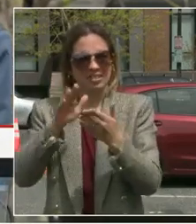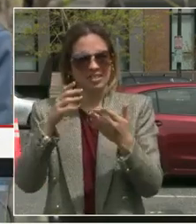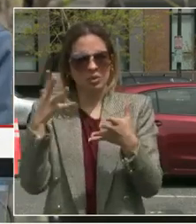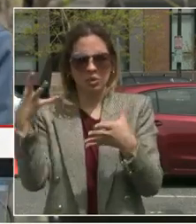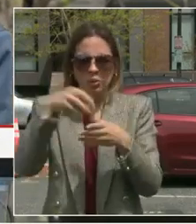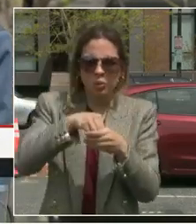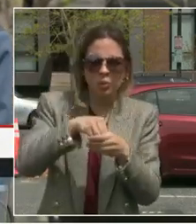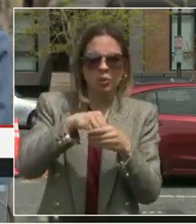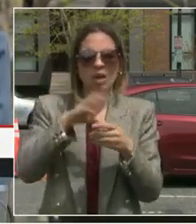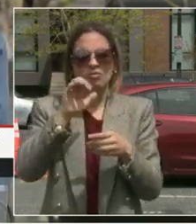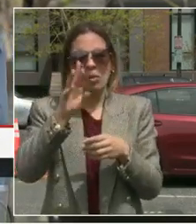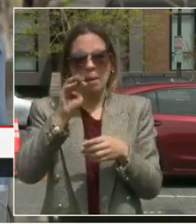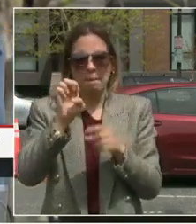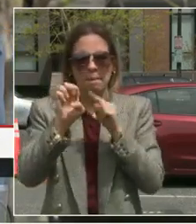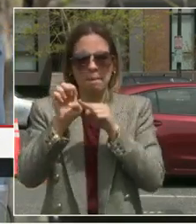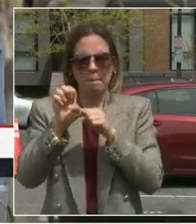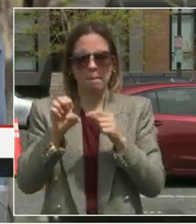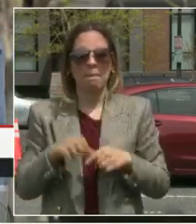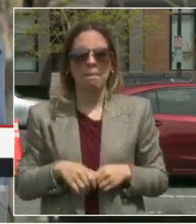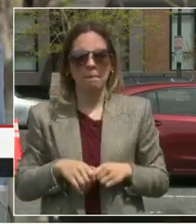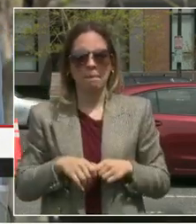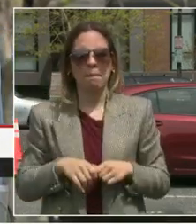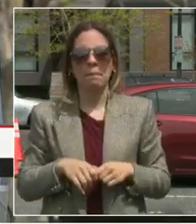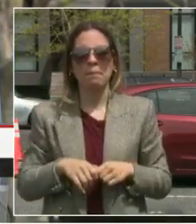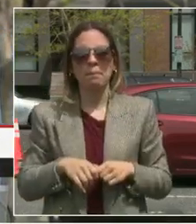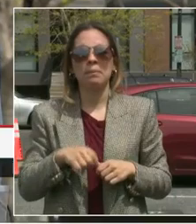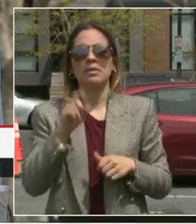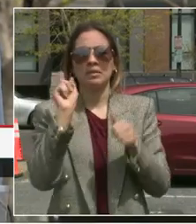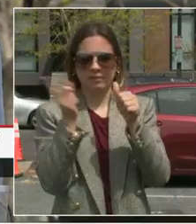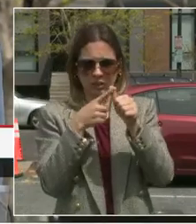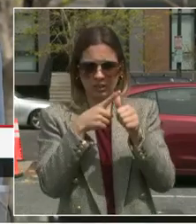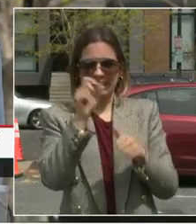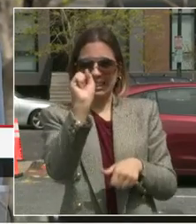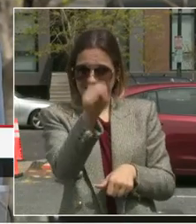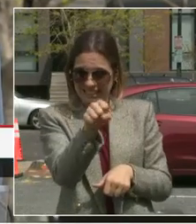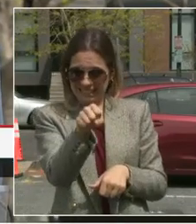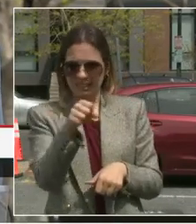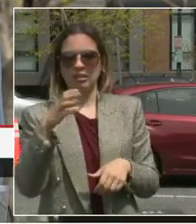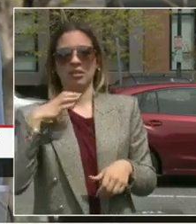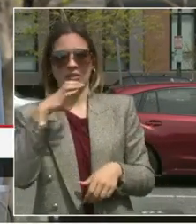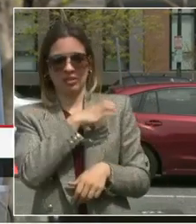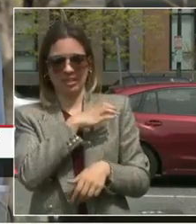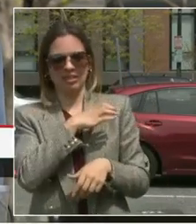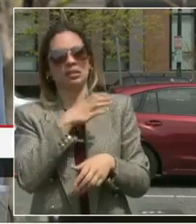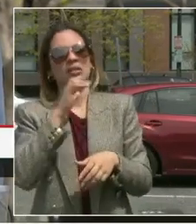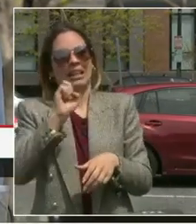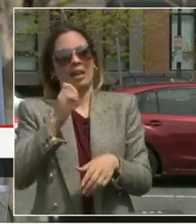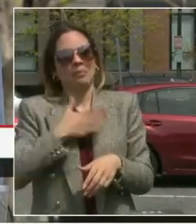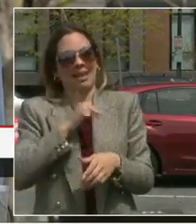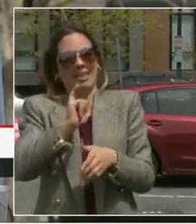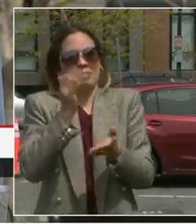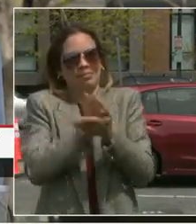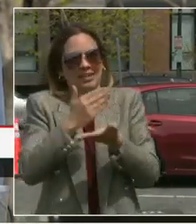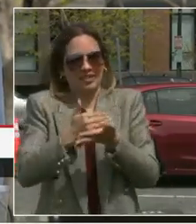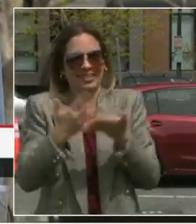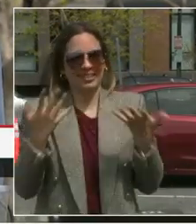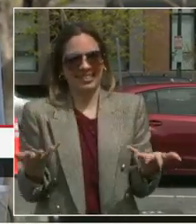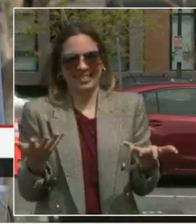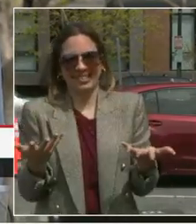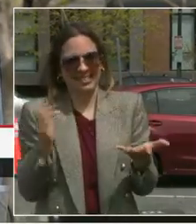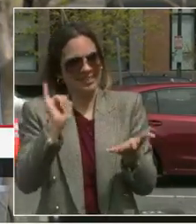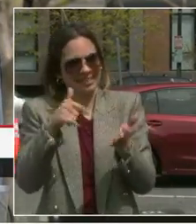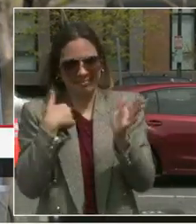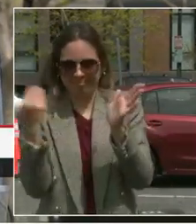in the city. First of all, I need the council to approve my package. And I have said repeatedly over the last